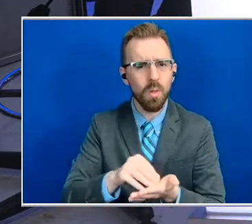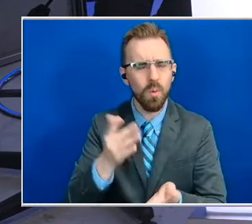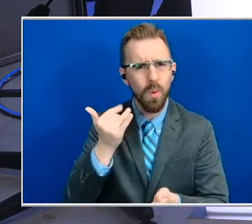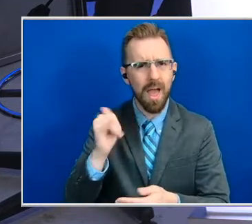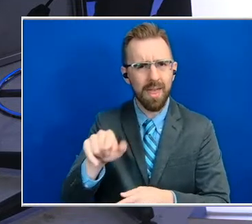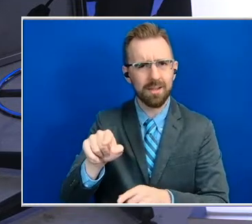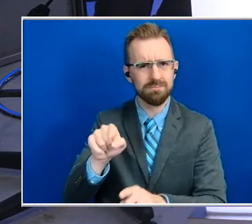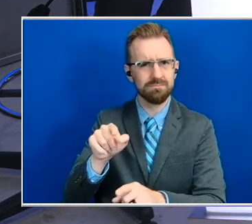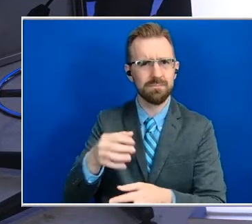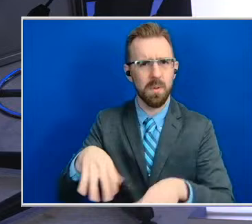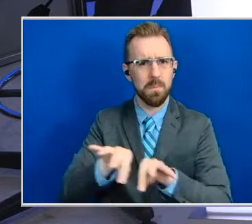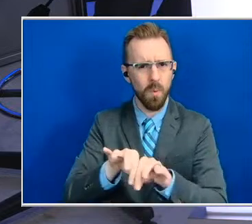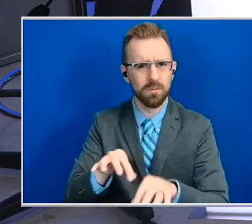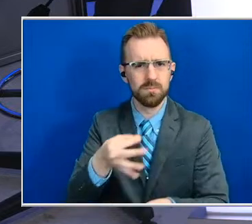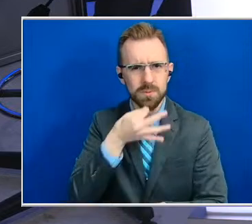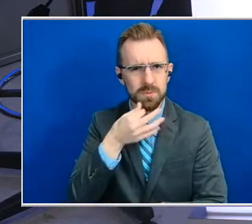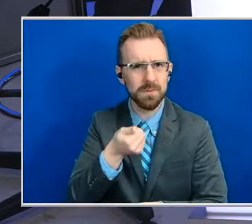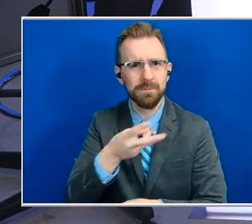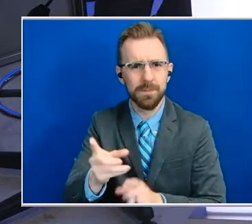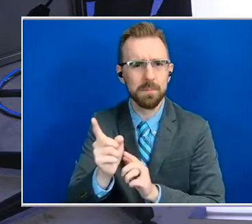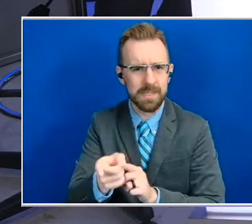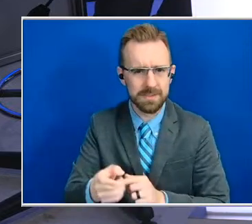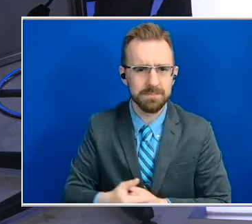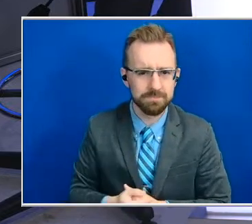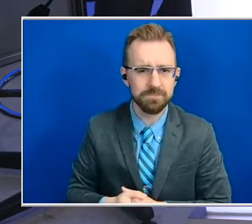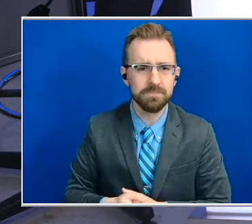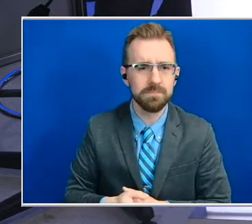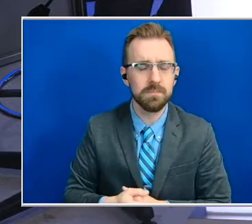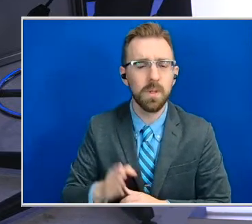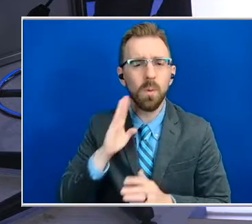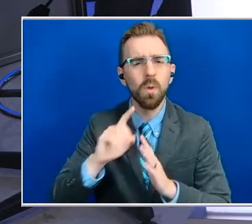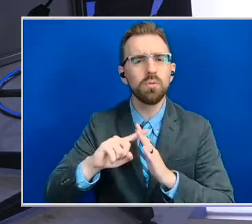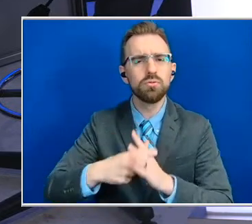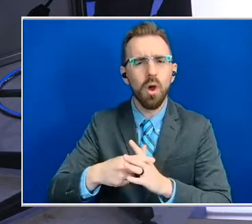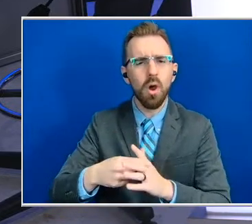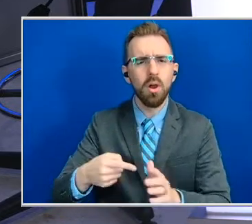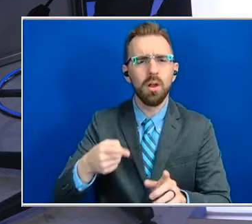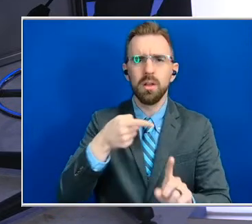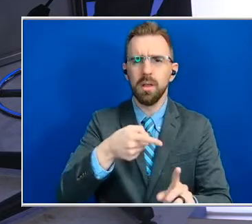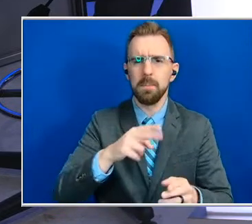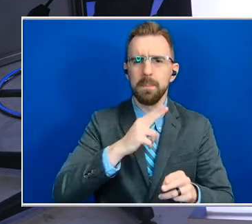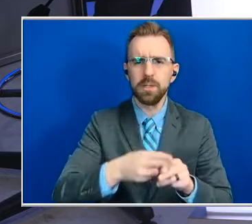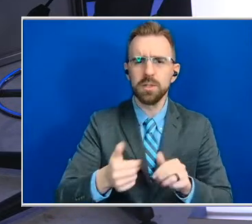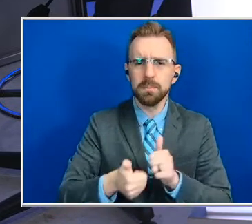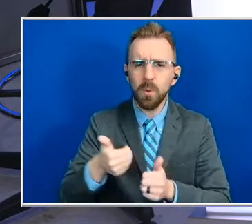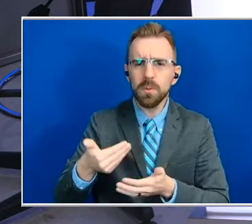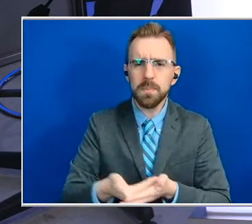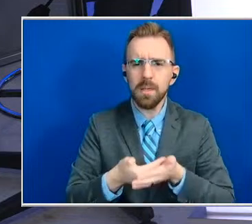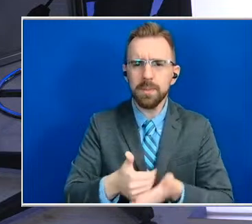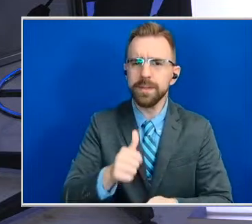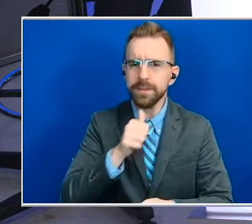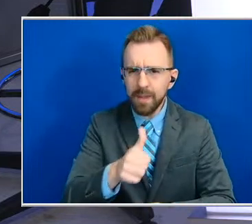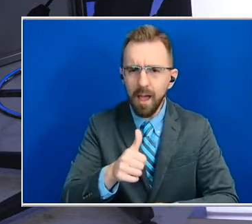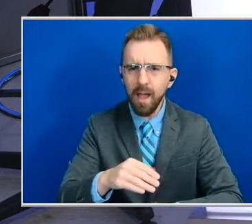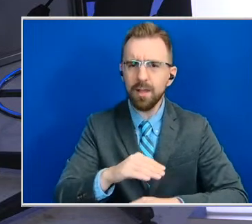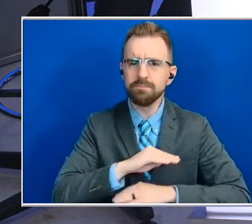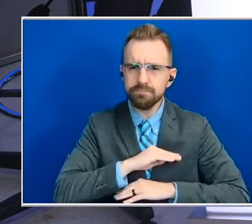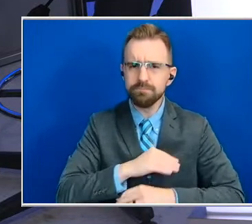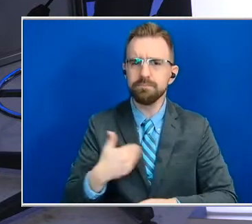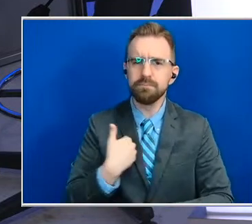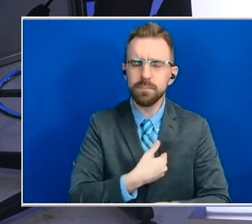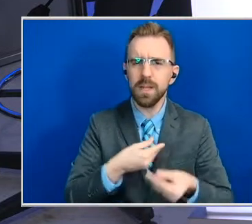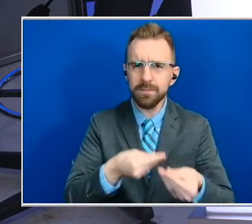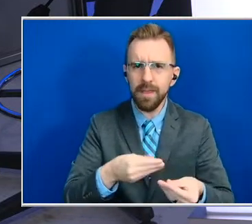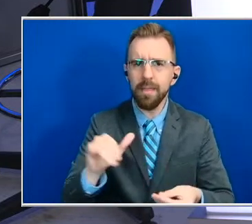important in just a few minutes. But I will start by pointing out most babies are not getting breastfed like